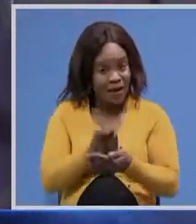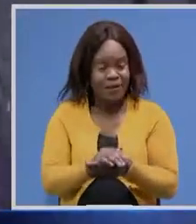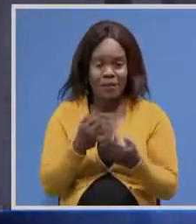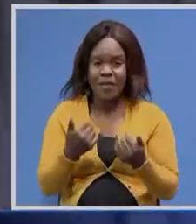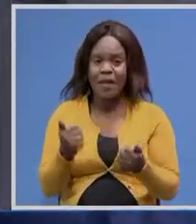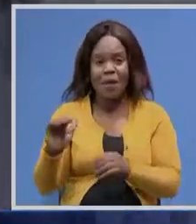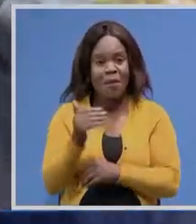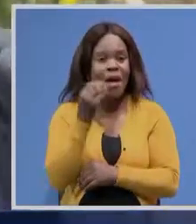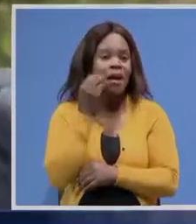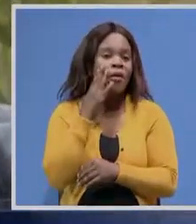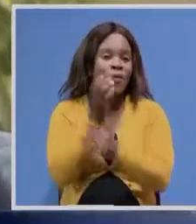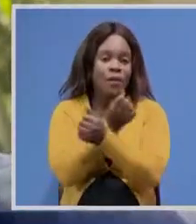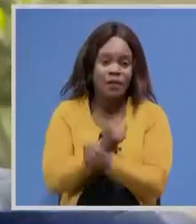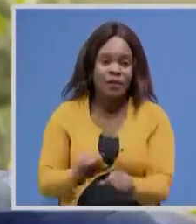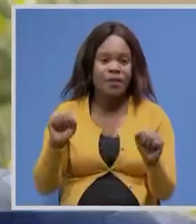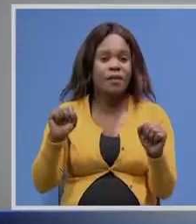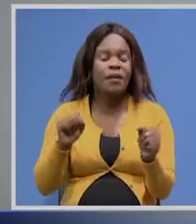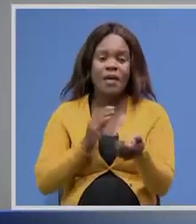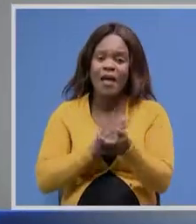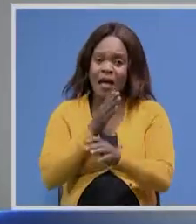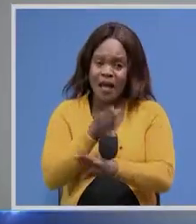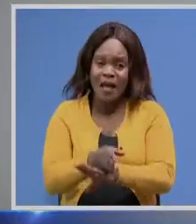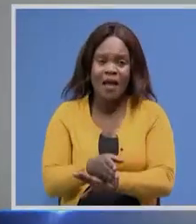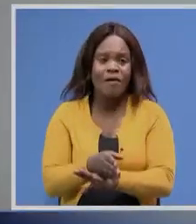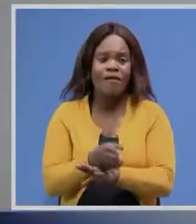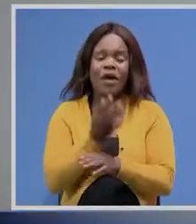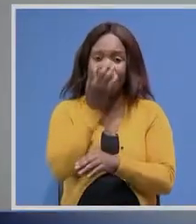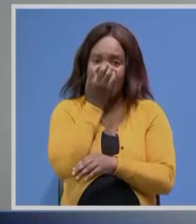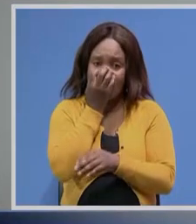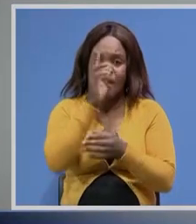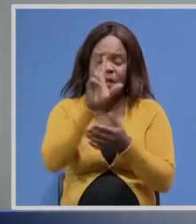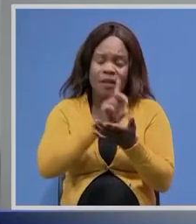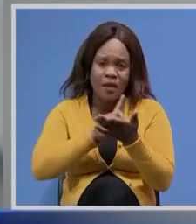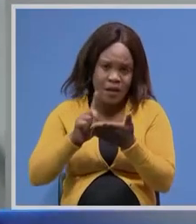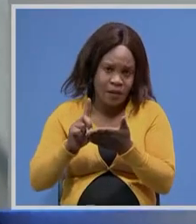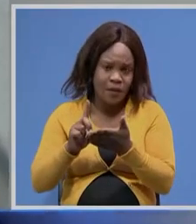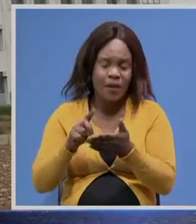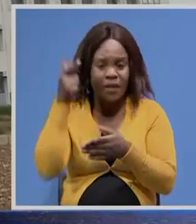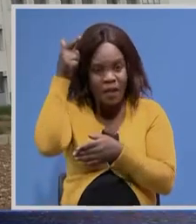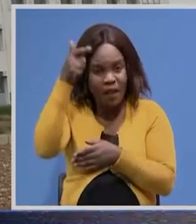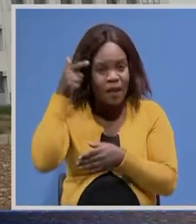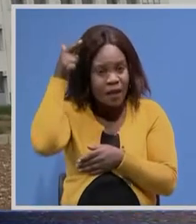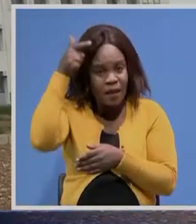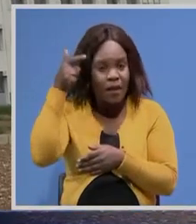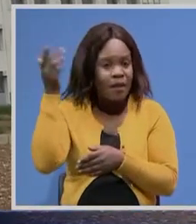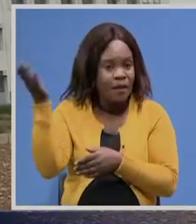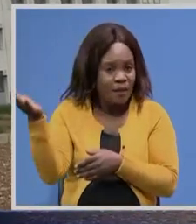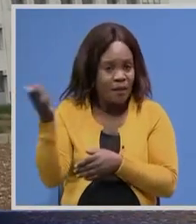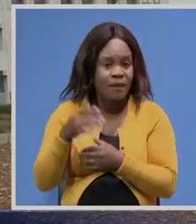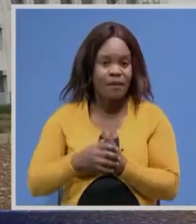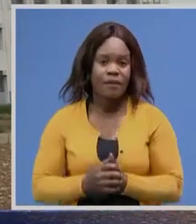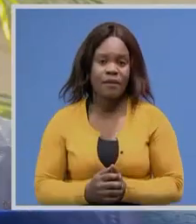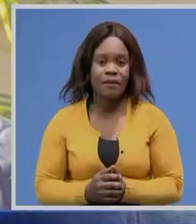now home, safe and sound, after spending nearly 3 weeks on oxygen support at the Levy Mwanawasa COVID-19 Isolation